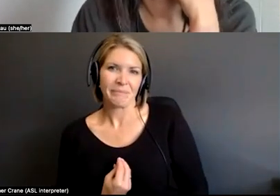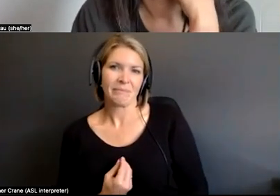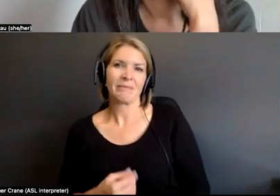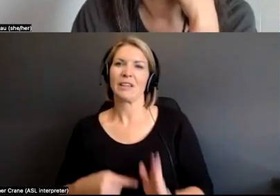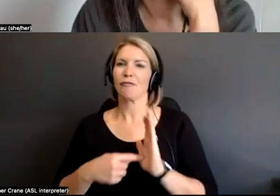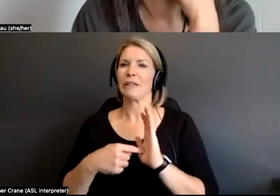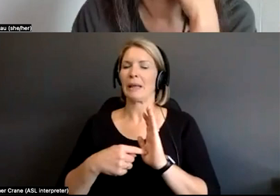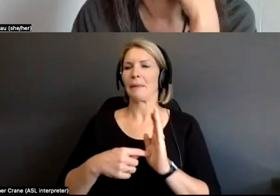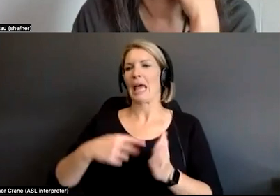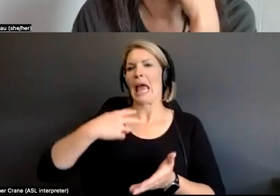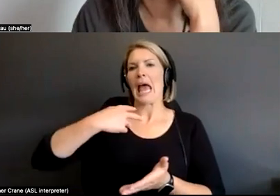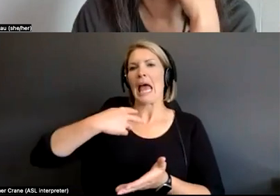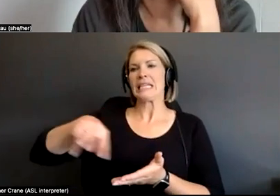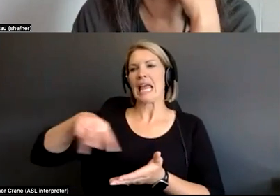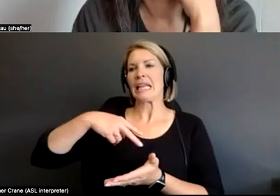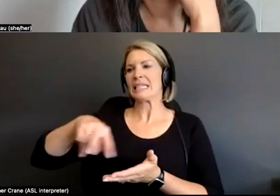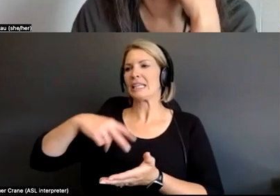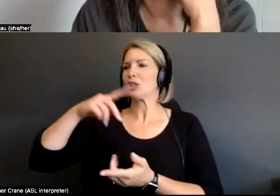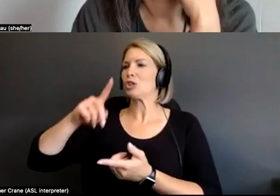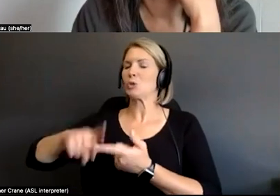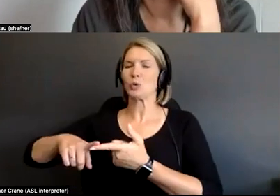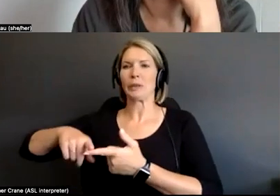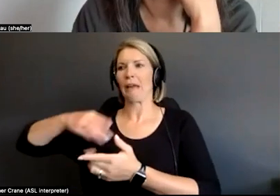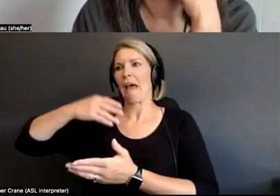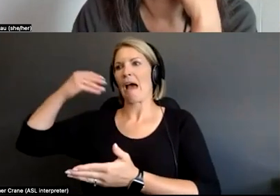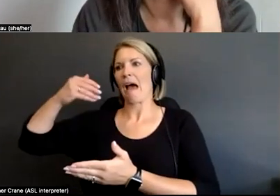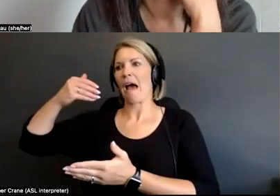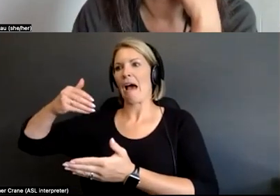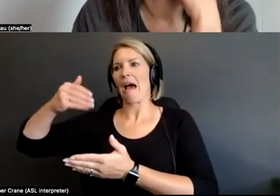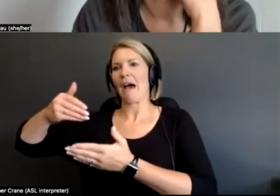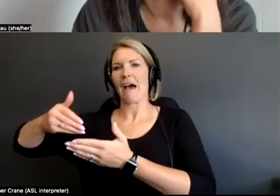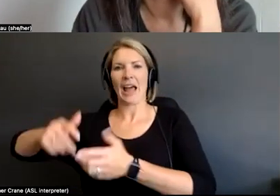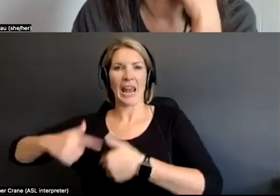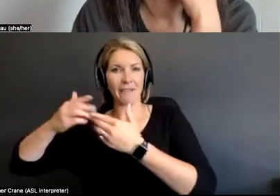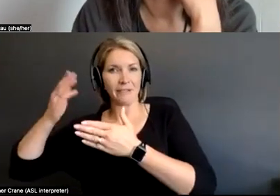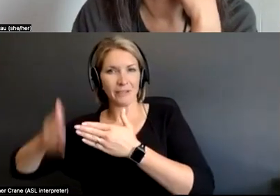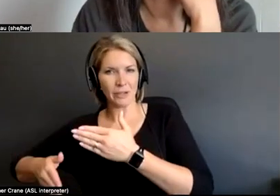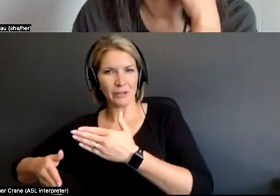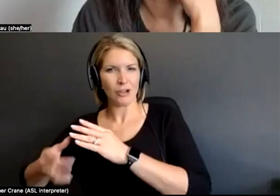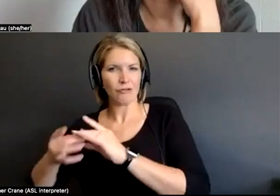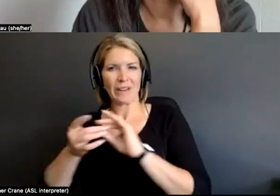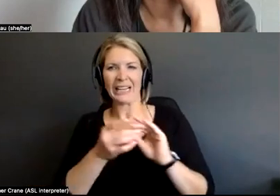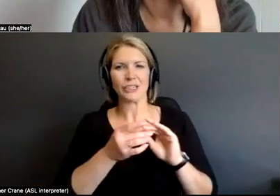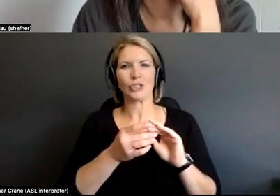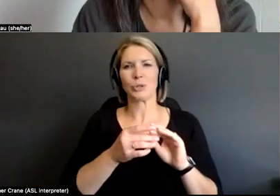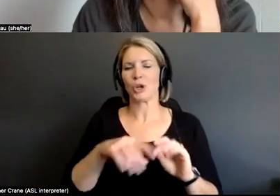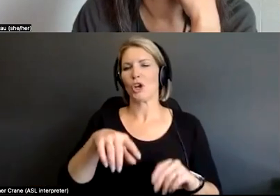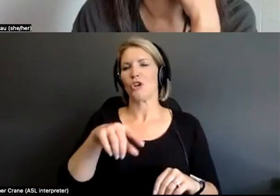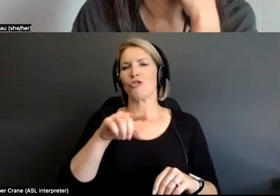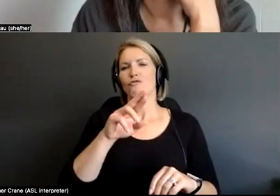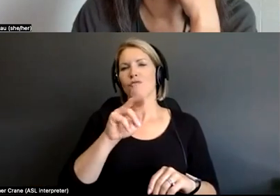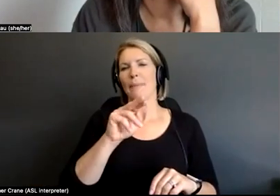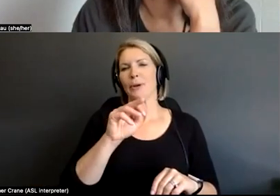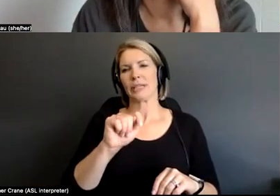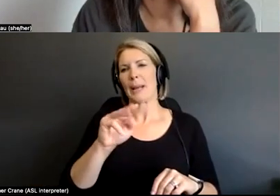the monosyllabic end of life with the Robert McGill one, you know, this is my real name sitting parallel to